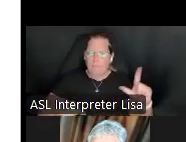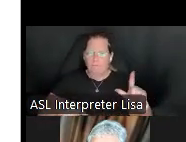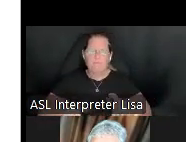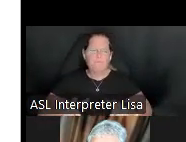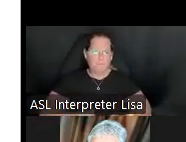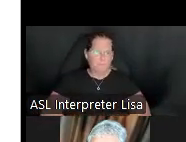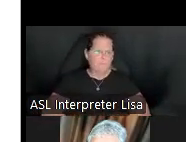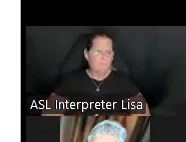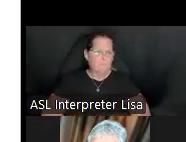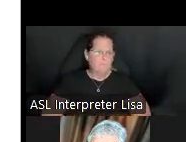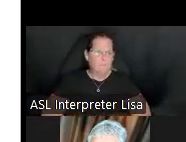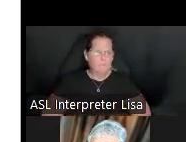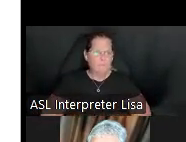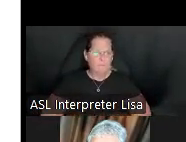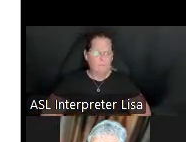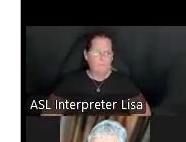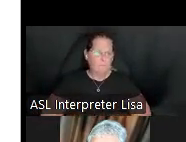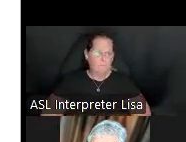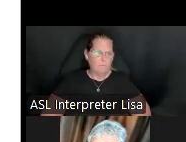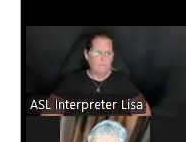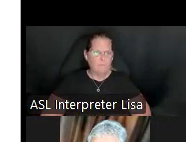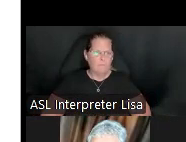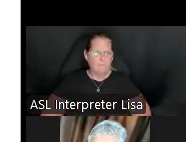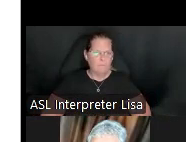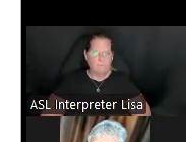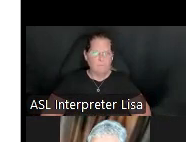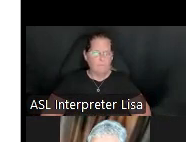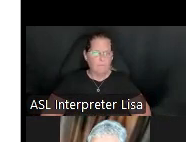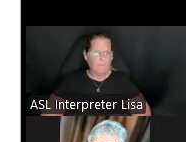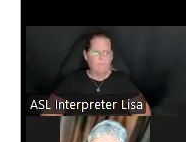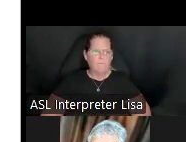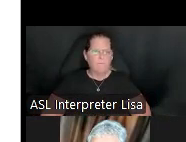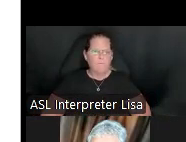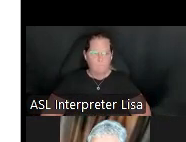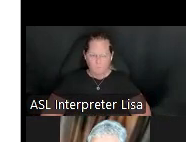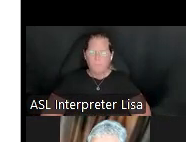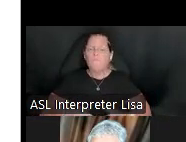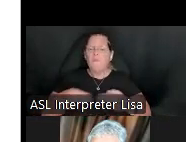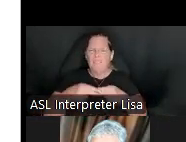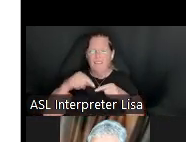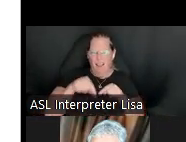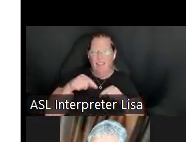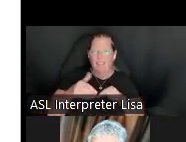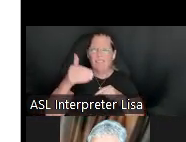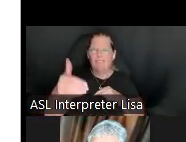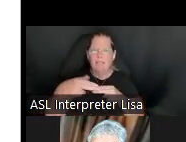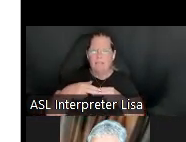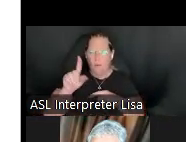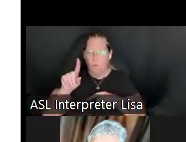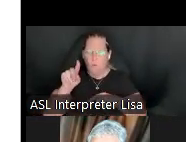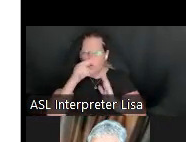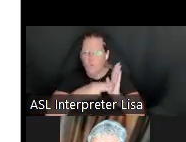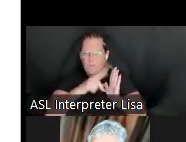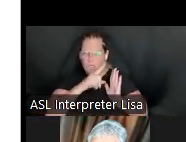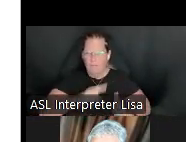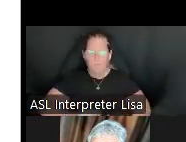And then the next slides, also the next two slides if you can go on to the next two slides, I'll leave this up for a moment